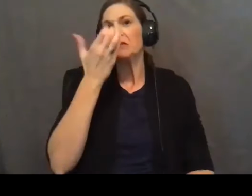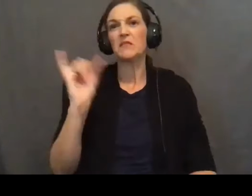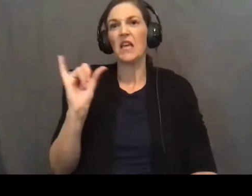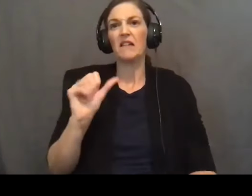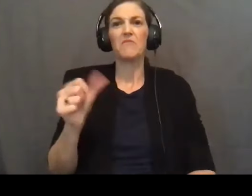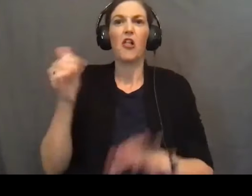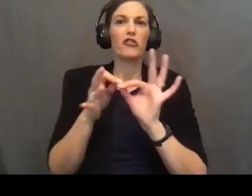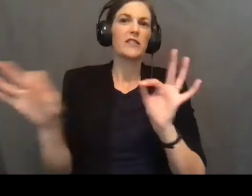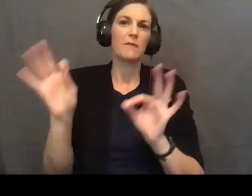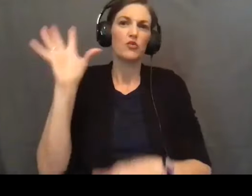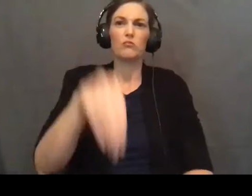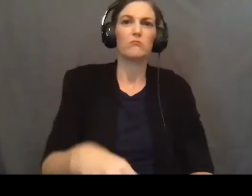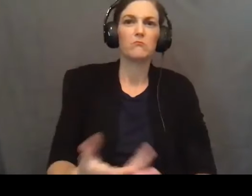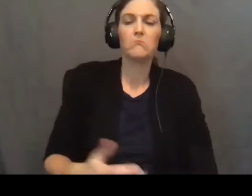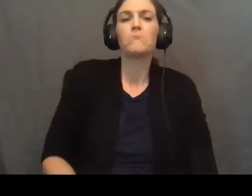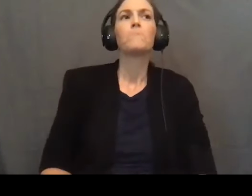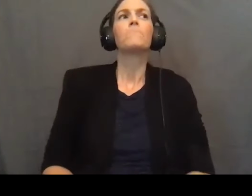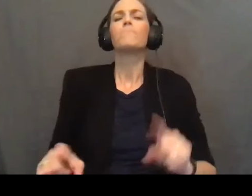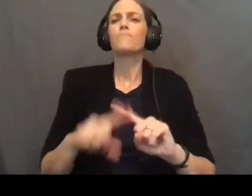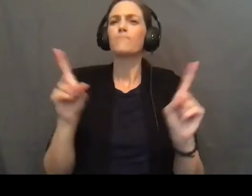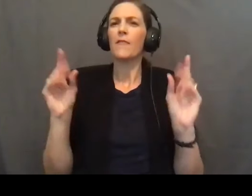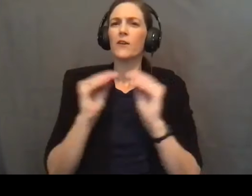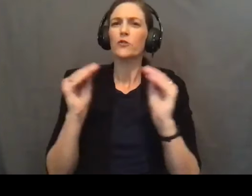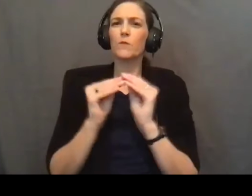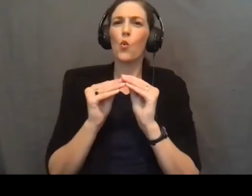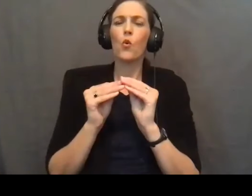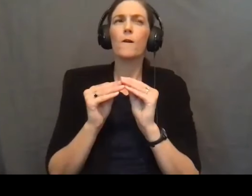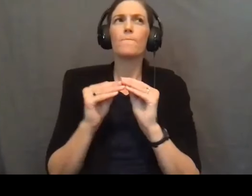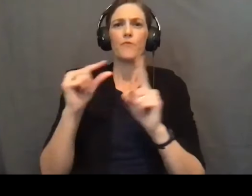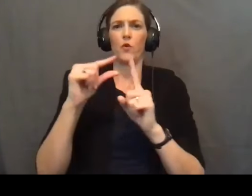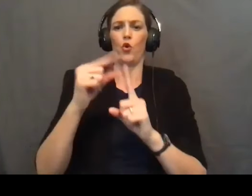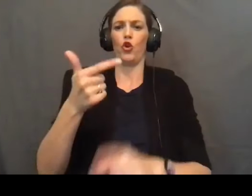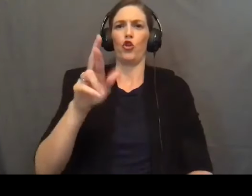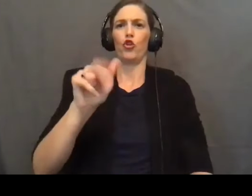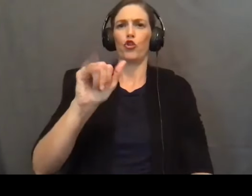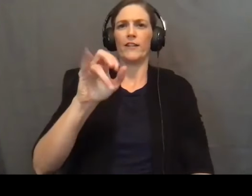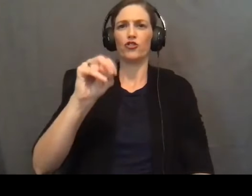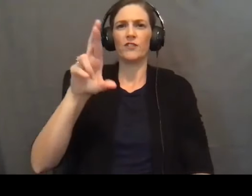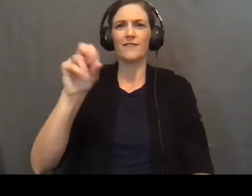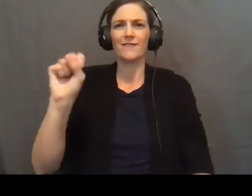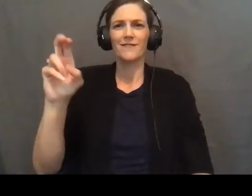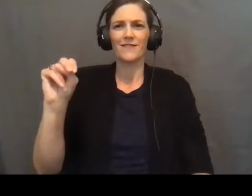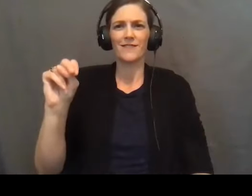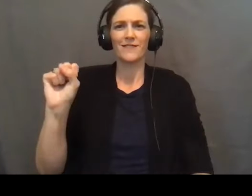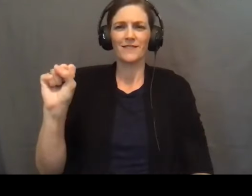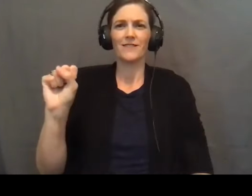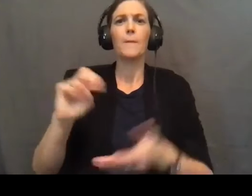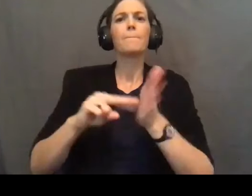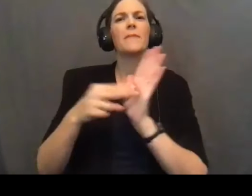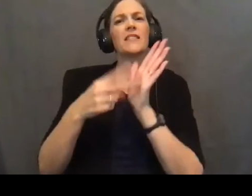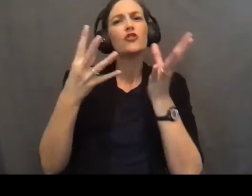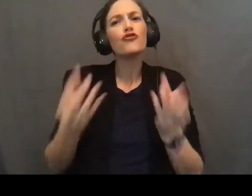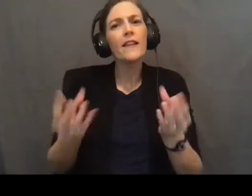statement to throw in here, but there's actually more to it. The word graciousness there also means gentleness. It means